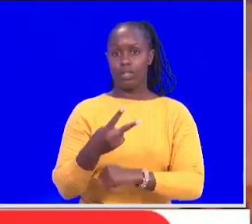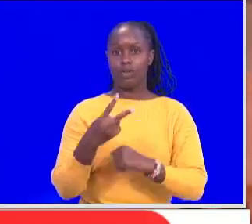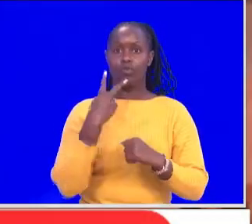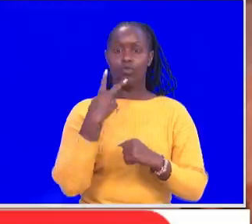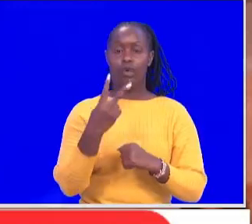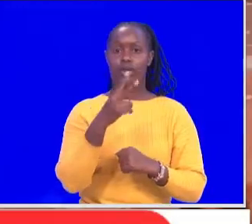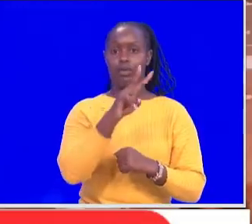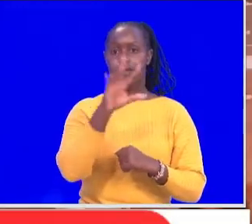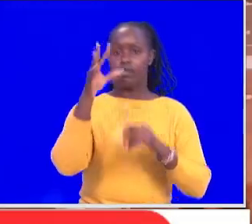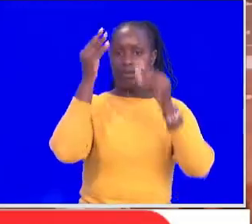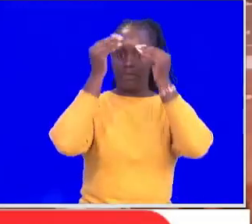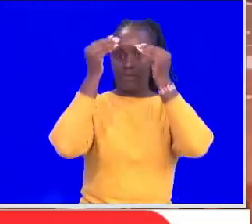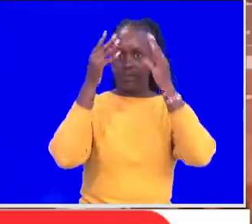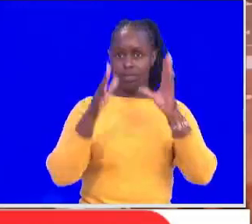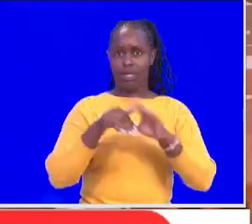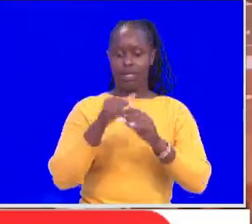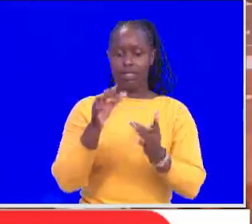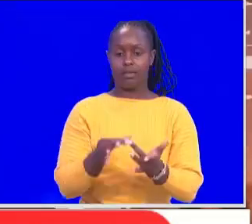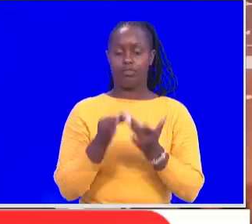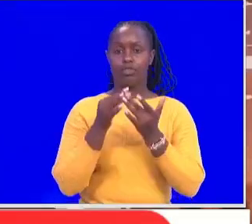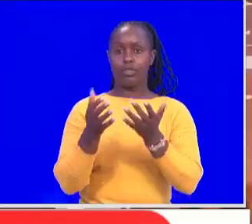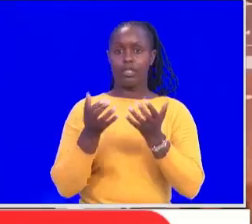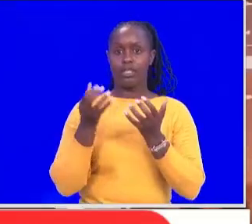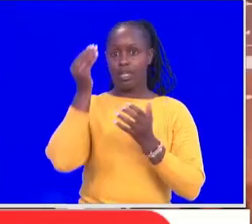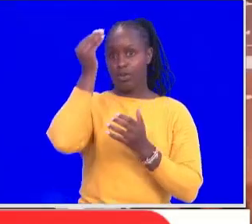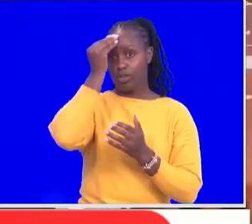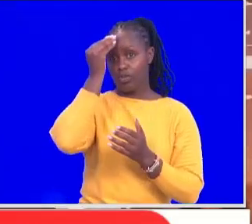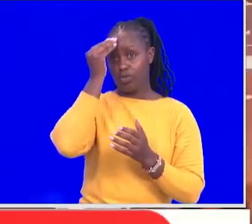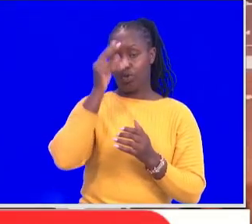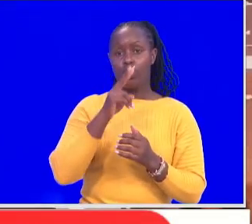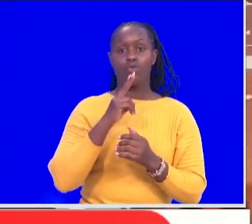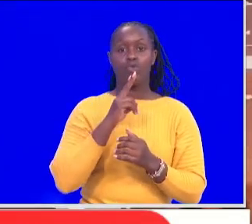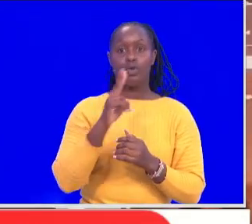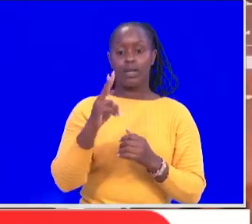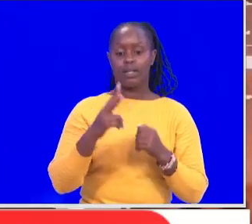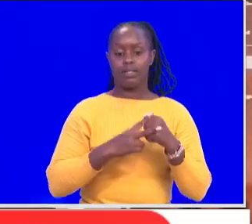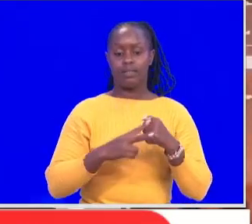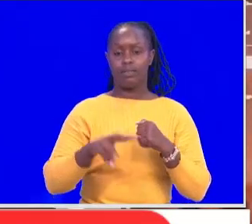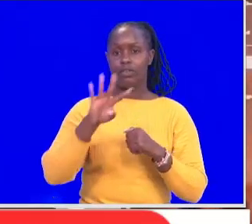2,225 students in special needs education,